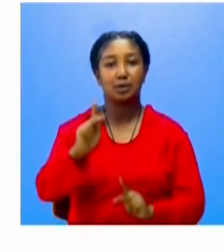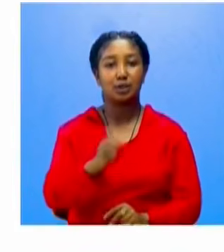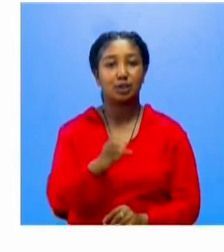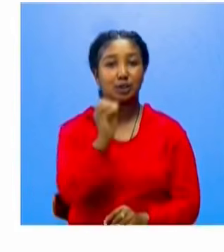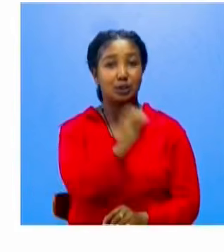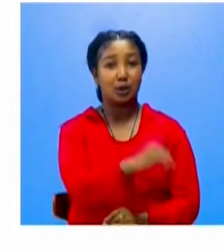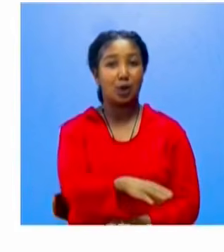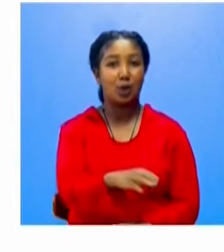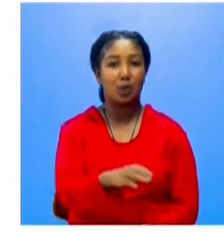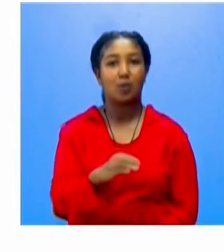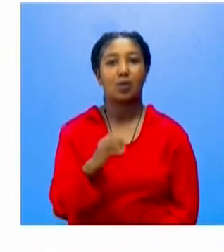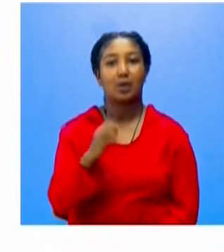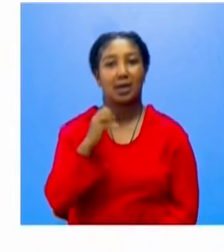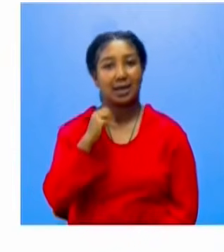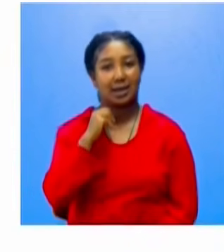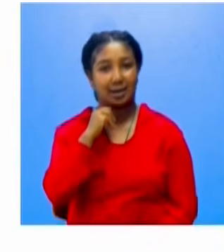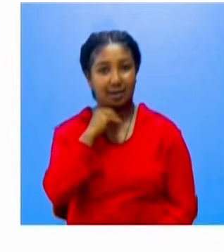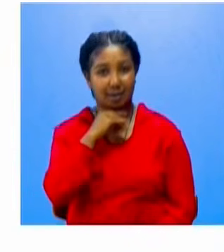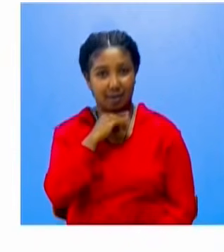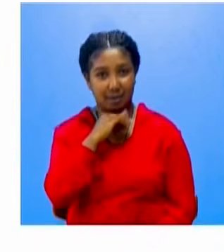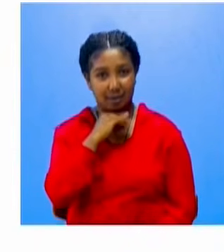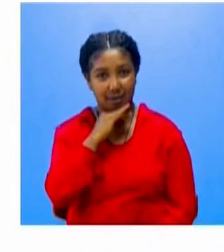throw